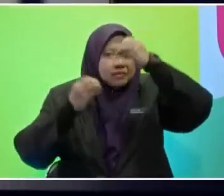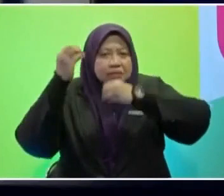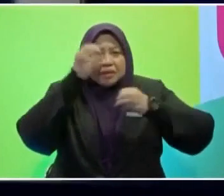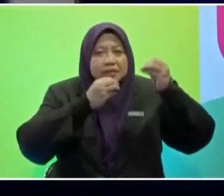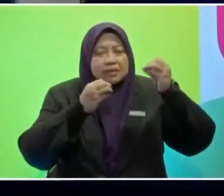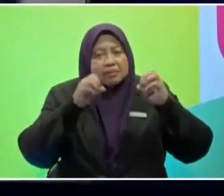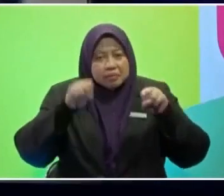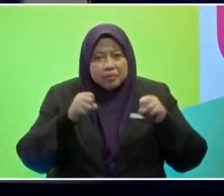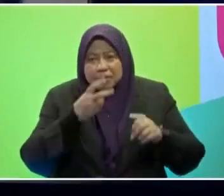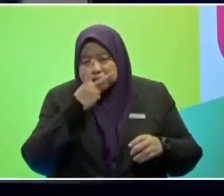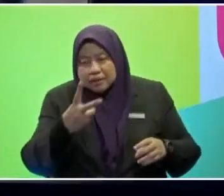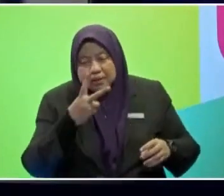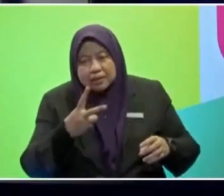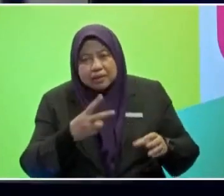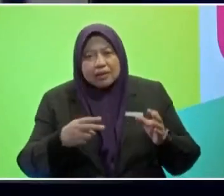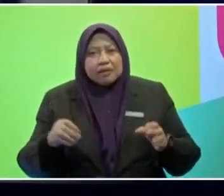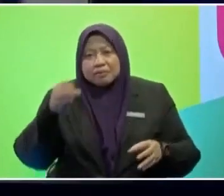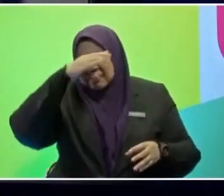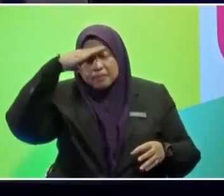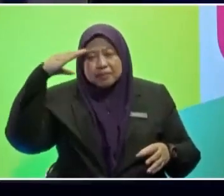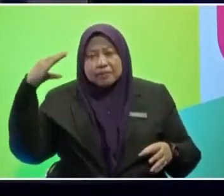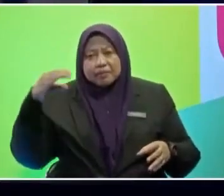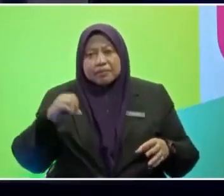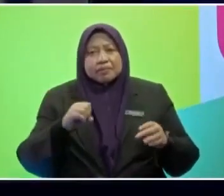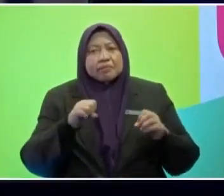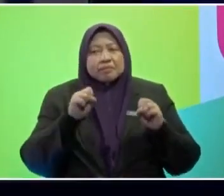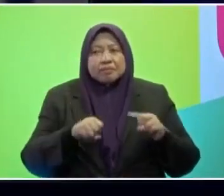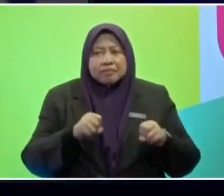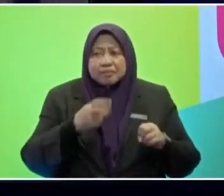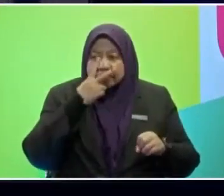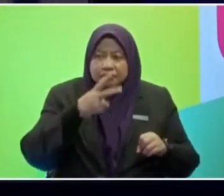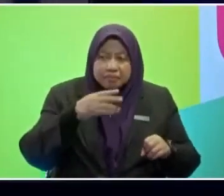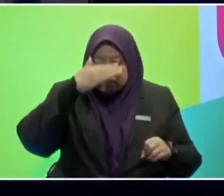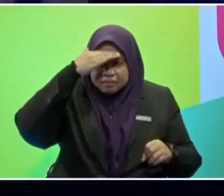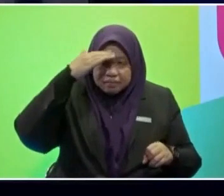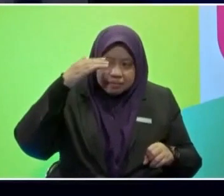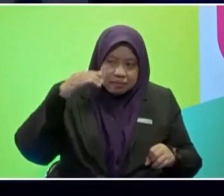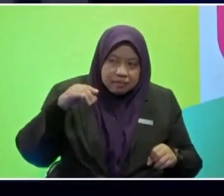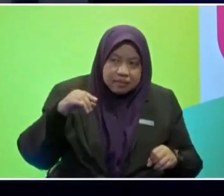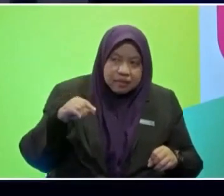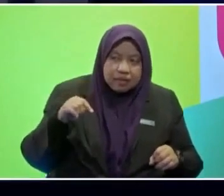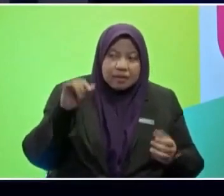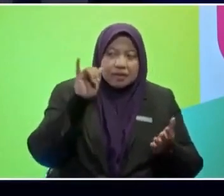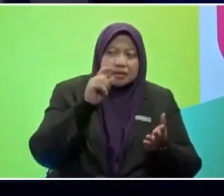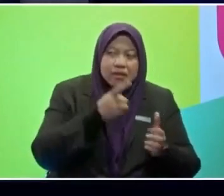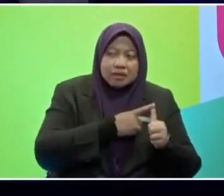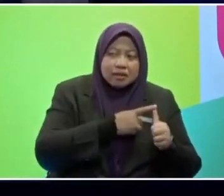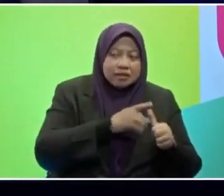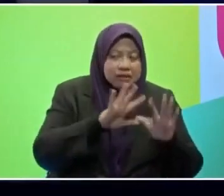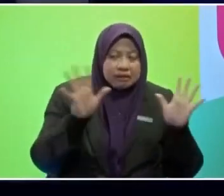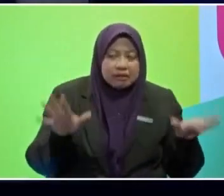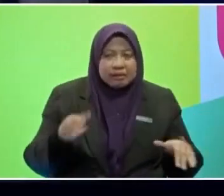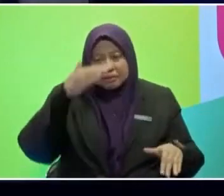are? Okay. So from here, we can see that this one, there's no shadow. This